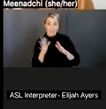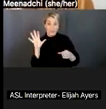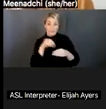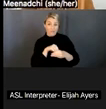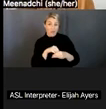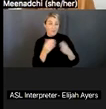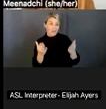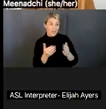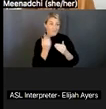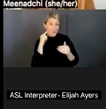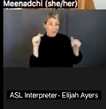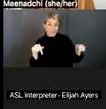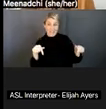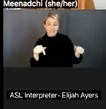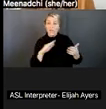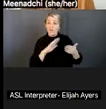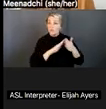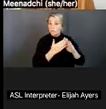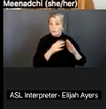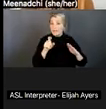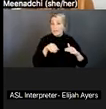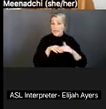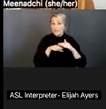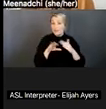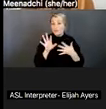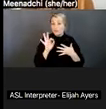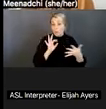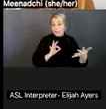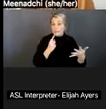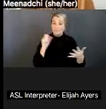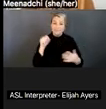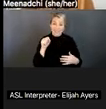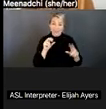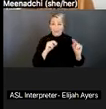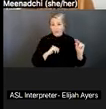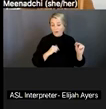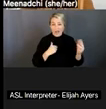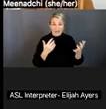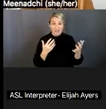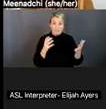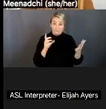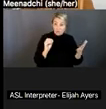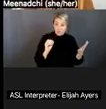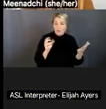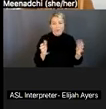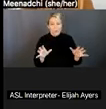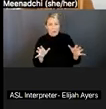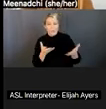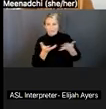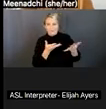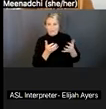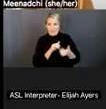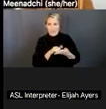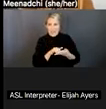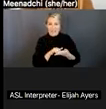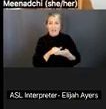present for it. Community also needs access to choice to say yes or no, I do or don't want to become engaged with this. We have to have